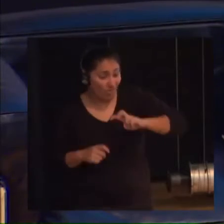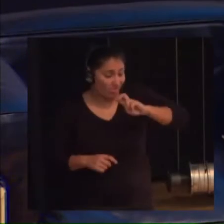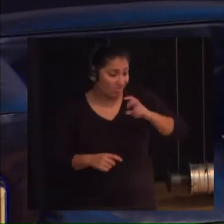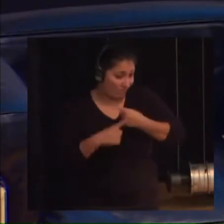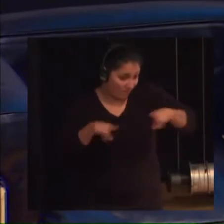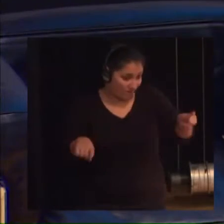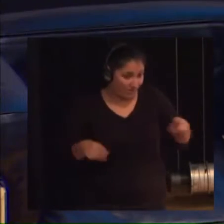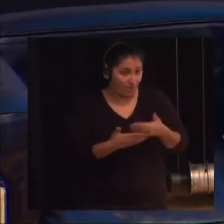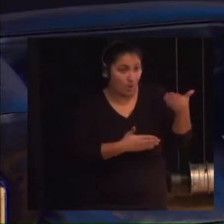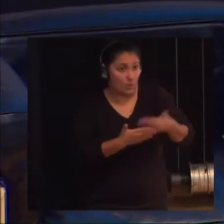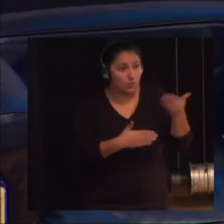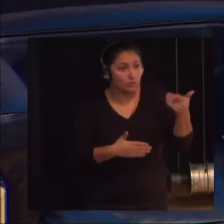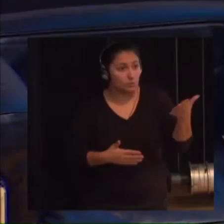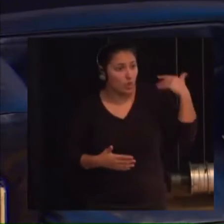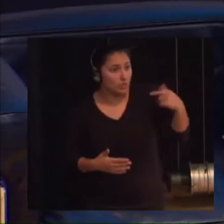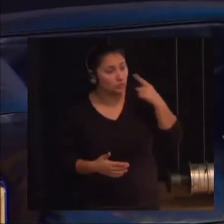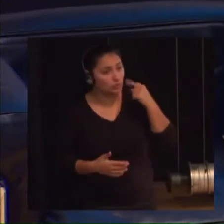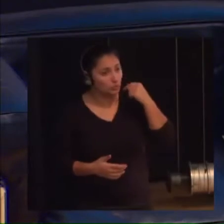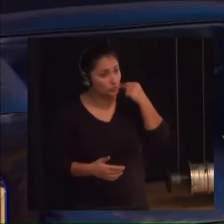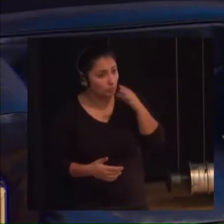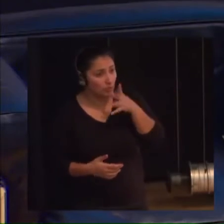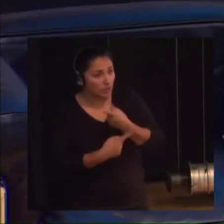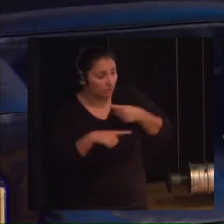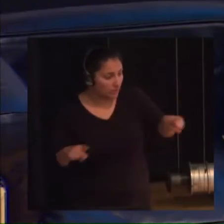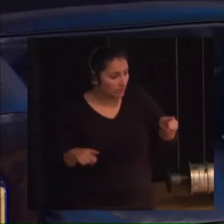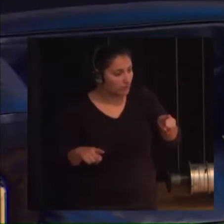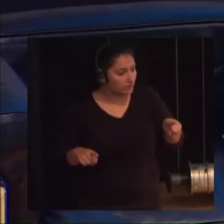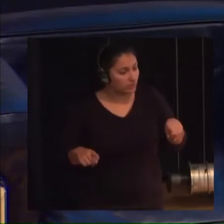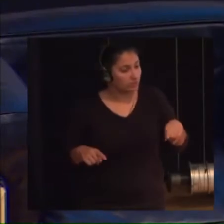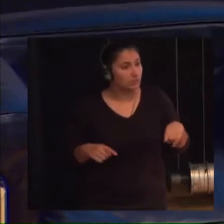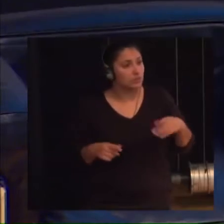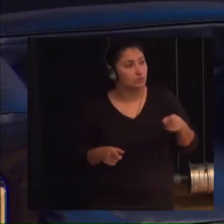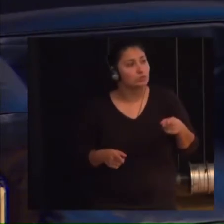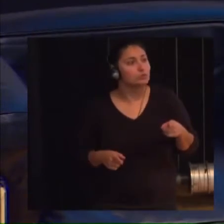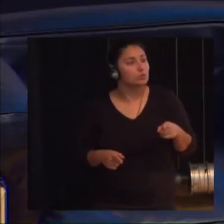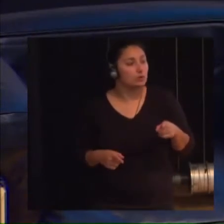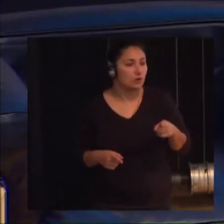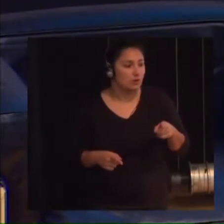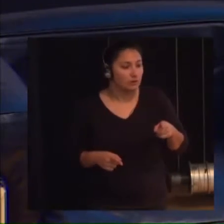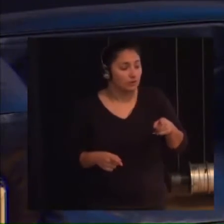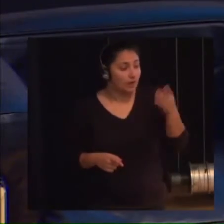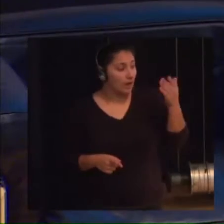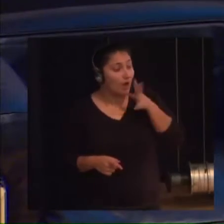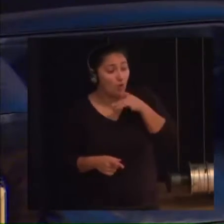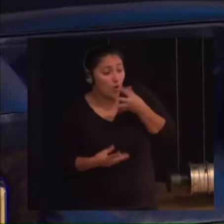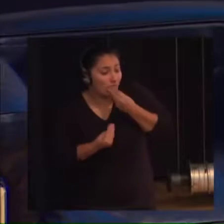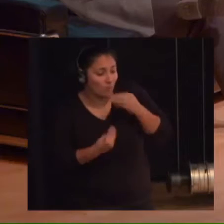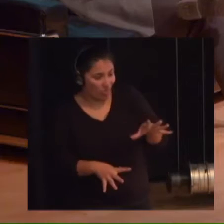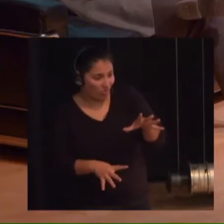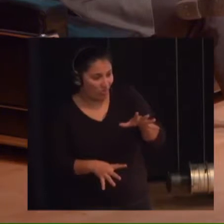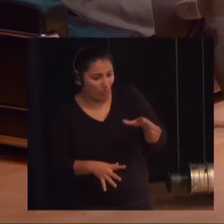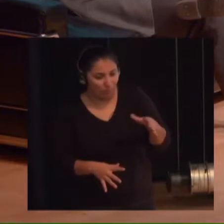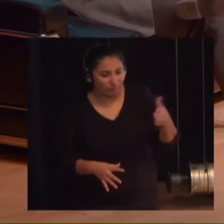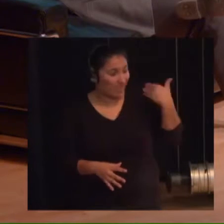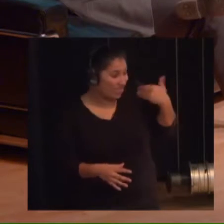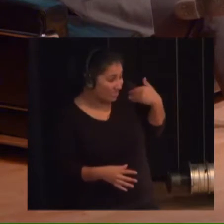opening. Opening information in a completely different way from what we... Sorry, Charles, please, go ahead. I agree with that. No one